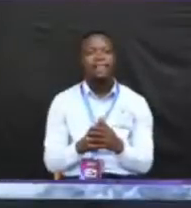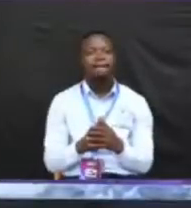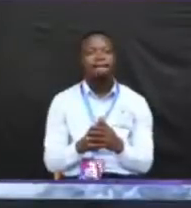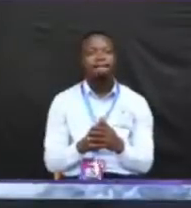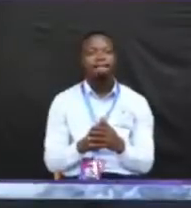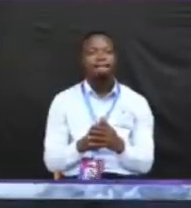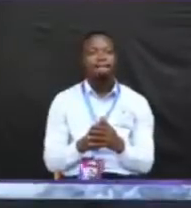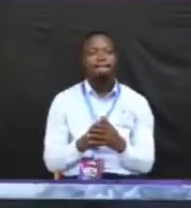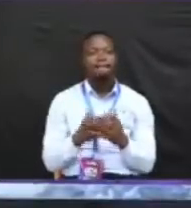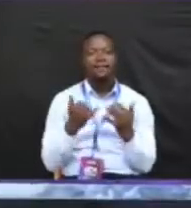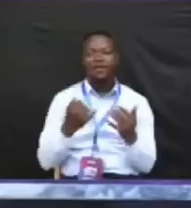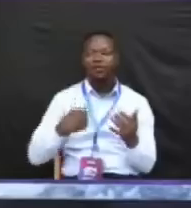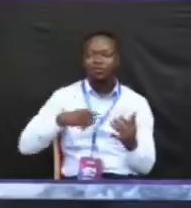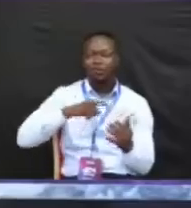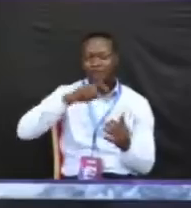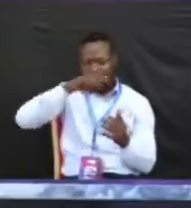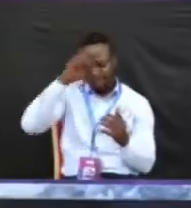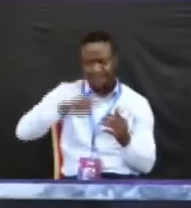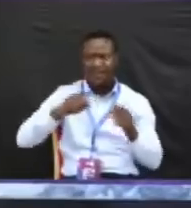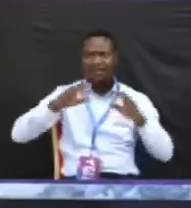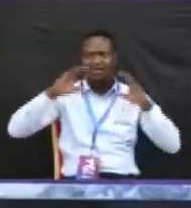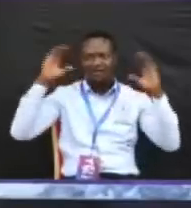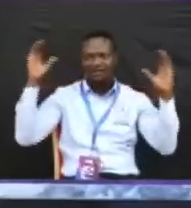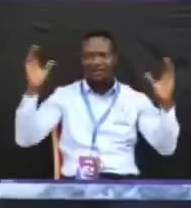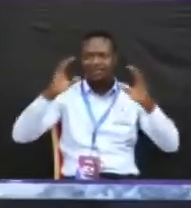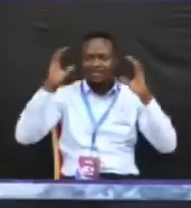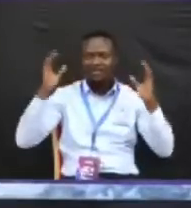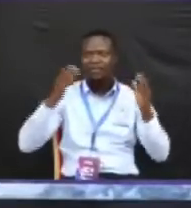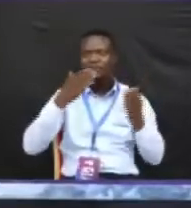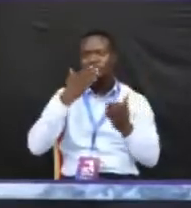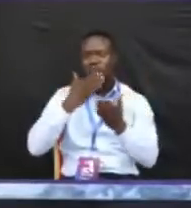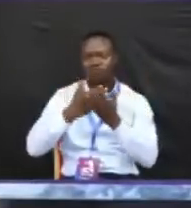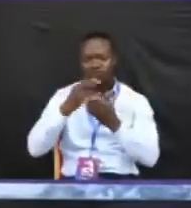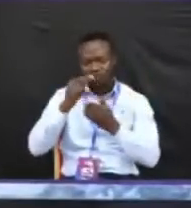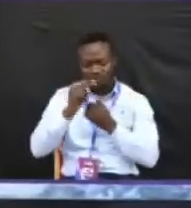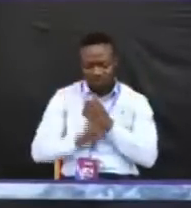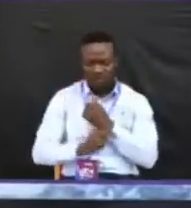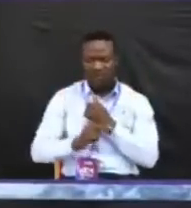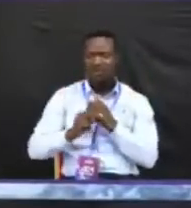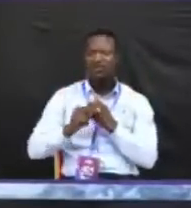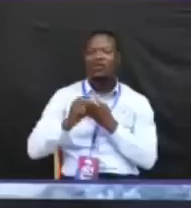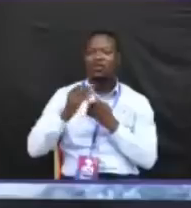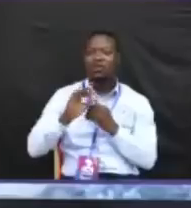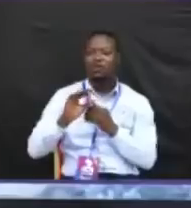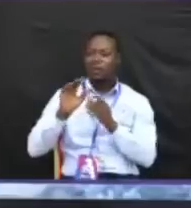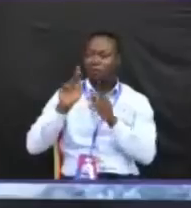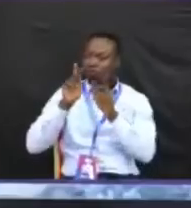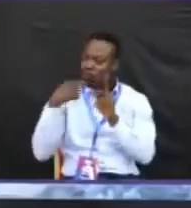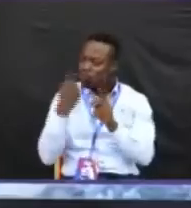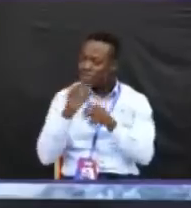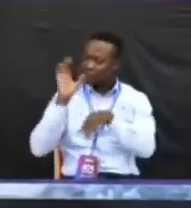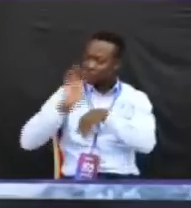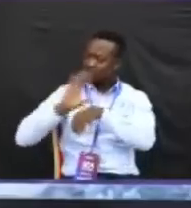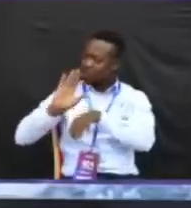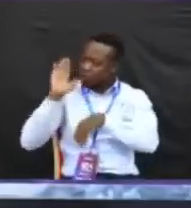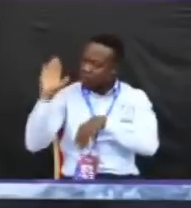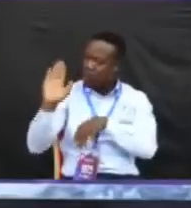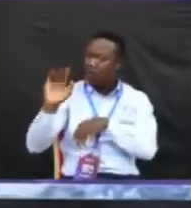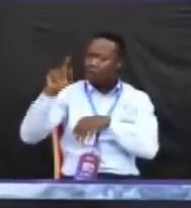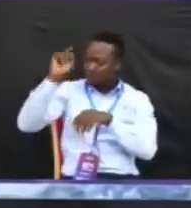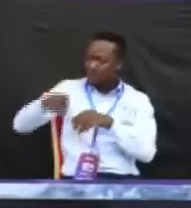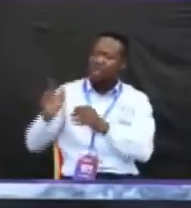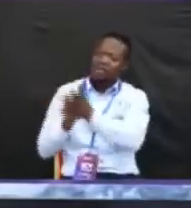we have every call to celebrate the goodness of the owner of this great church. Indeed, he is